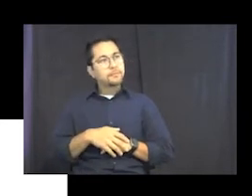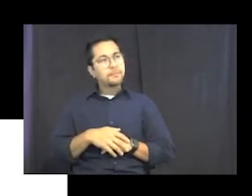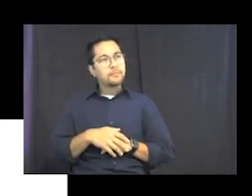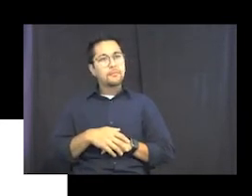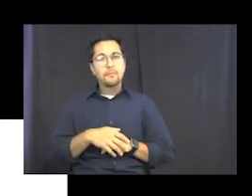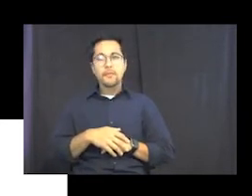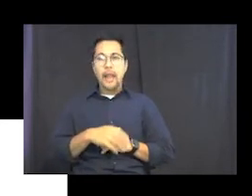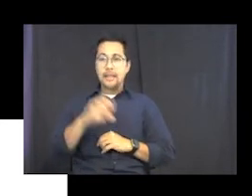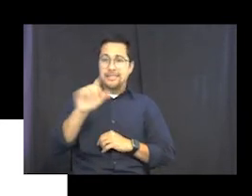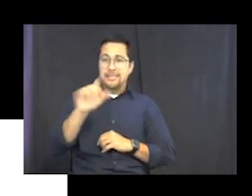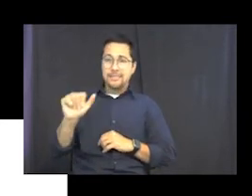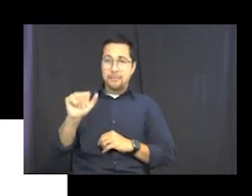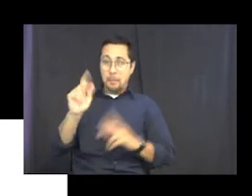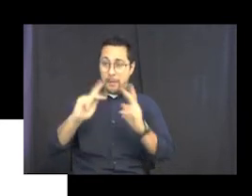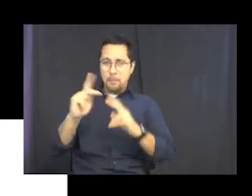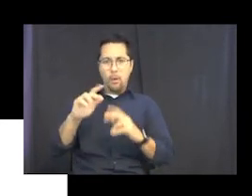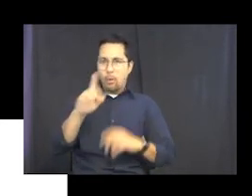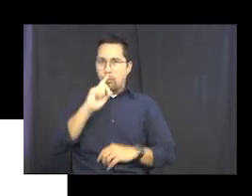and to